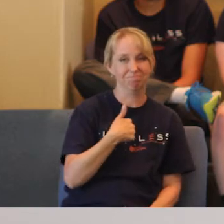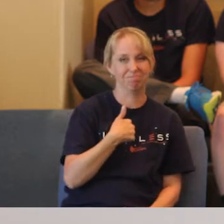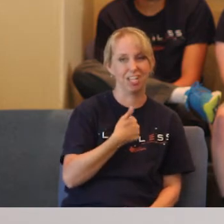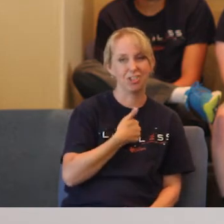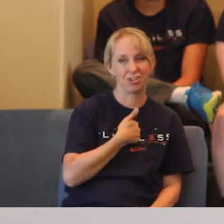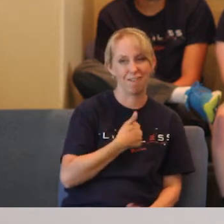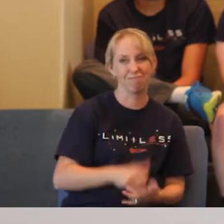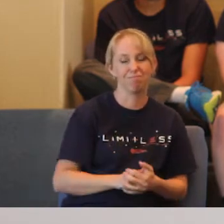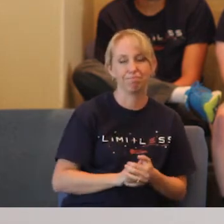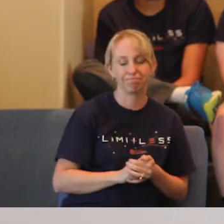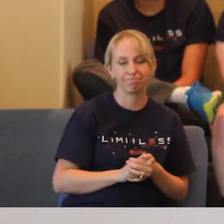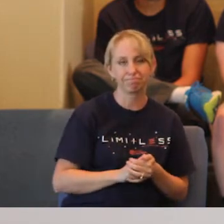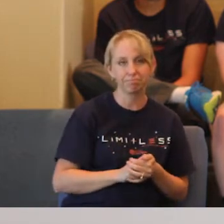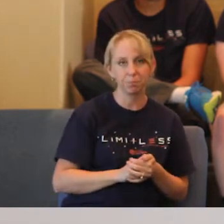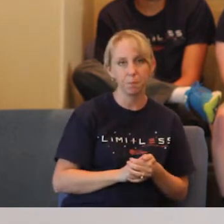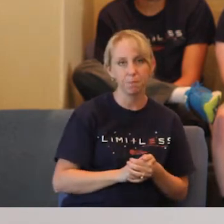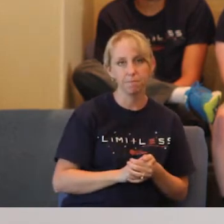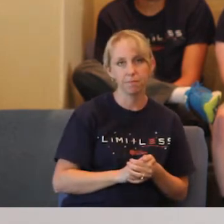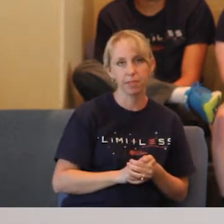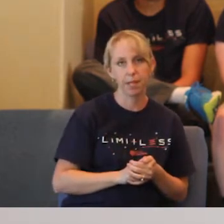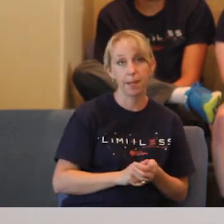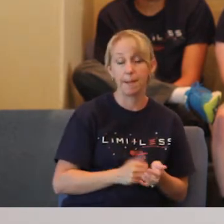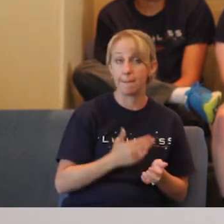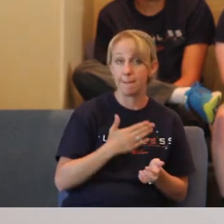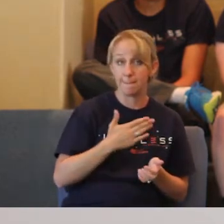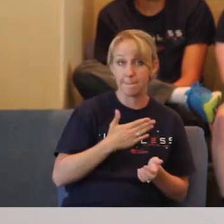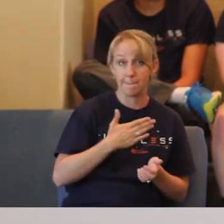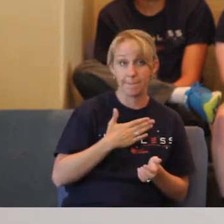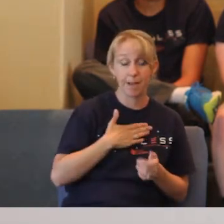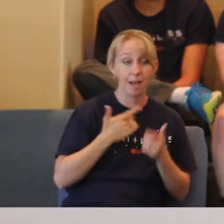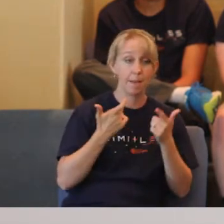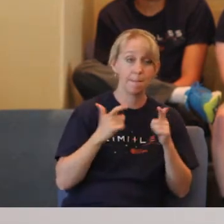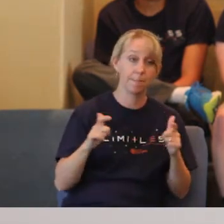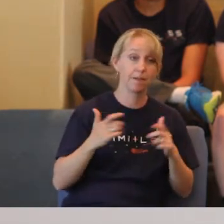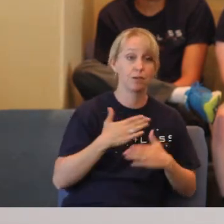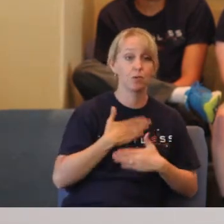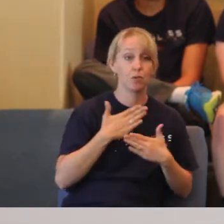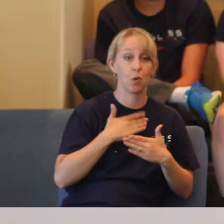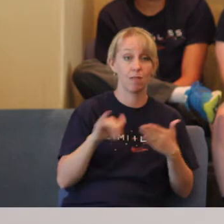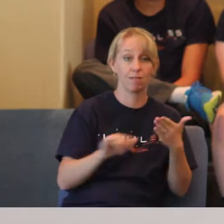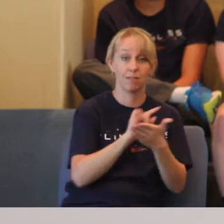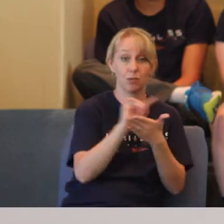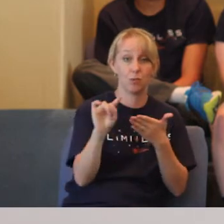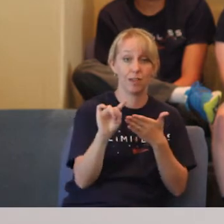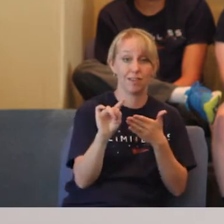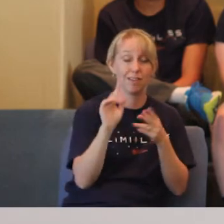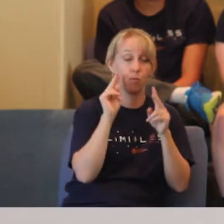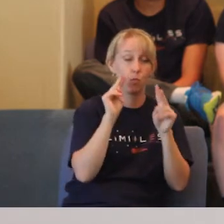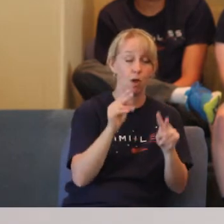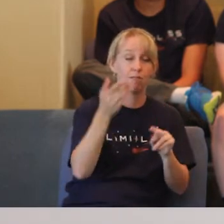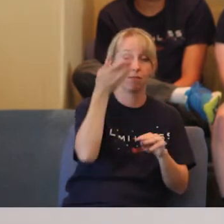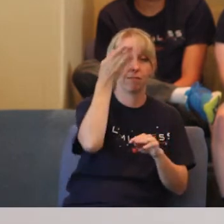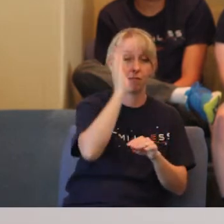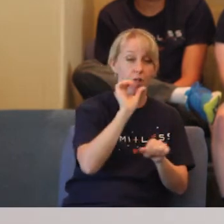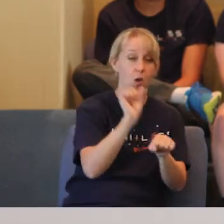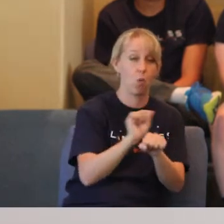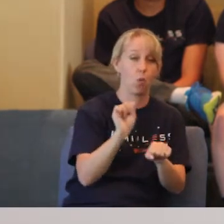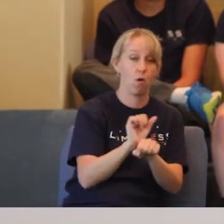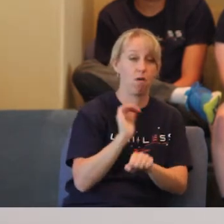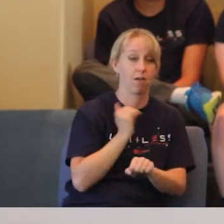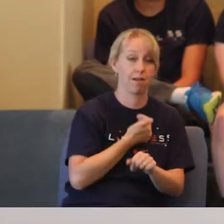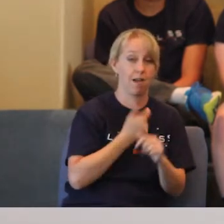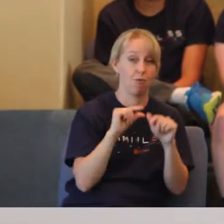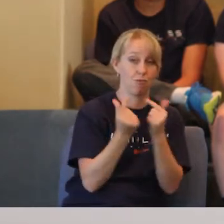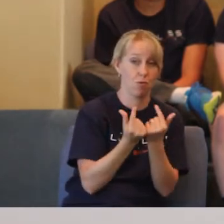My greatest joy this week was watching God work in our group and in our kids. Working